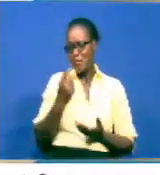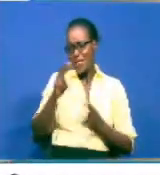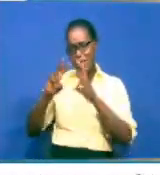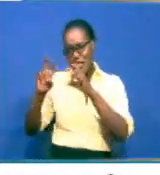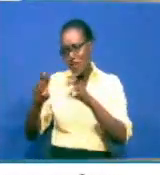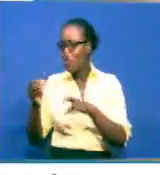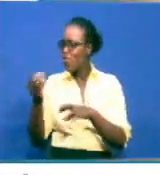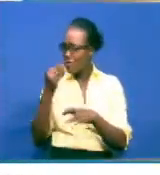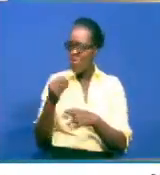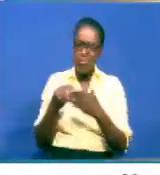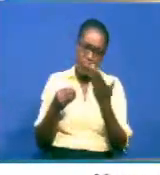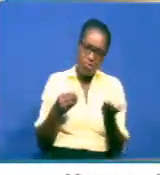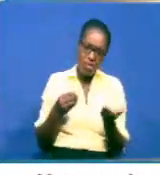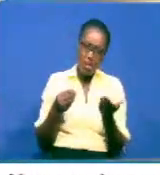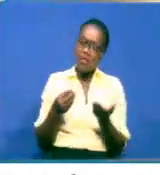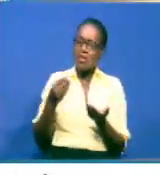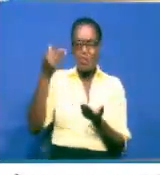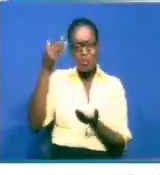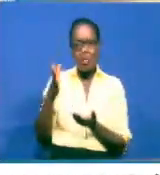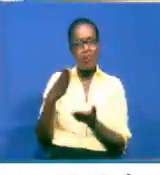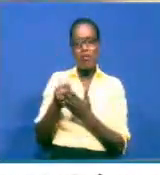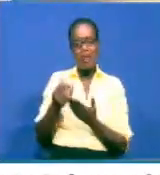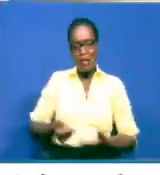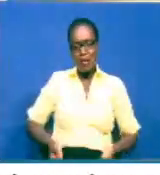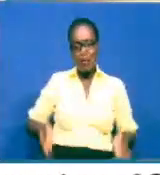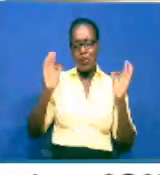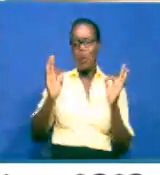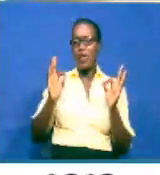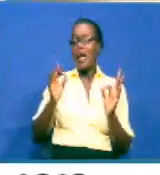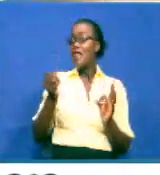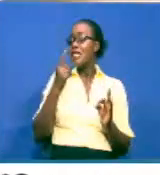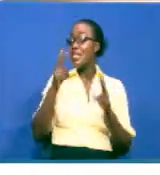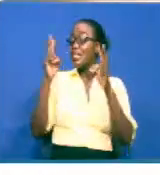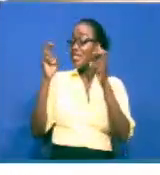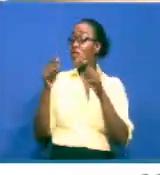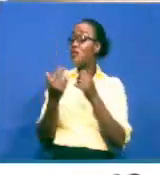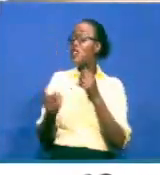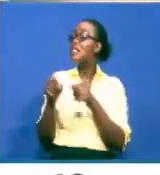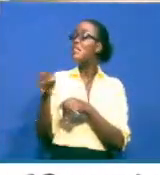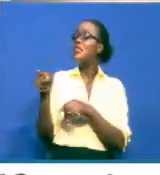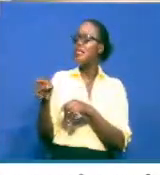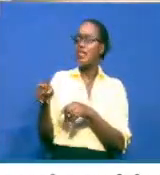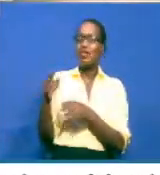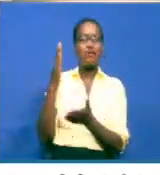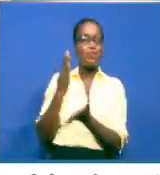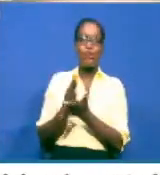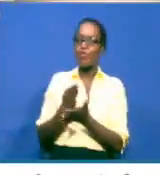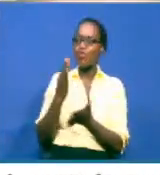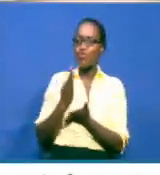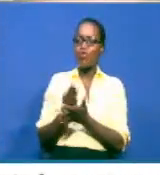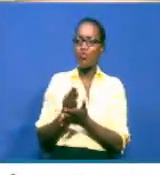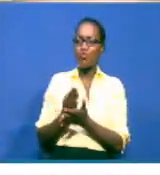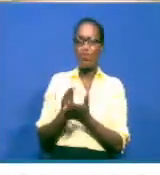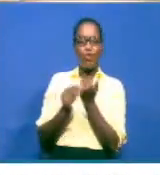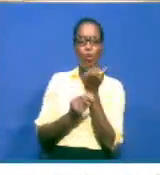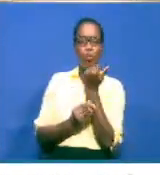food. They do not have even the money. And then the diet issue for such children is really, really wanting. So you